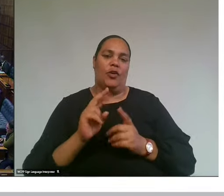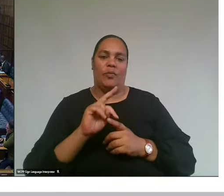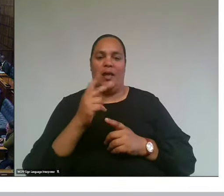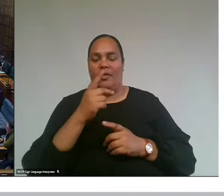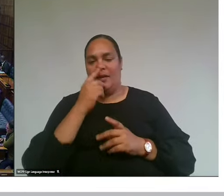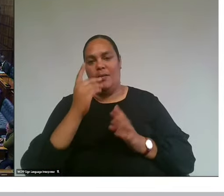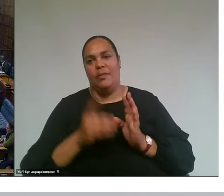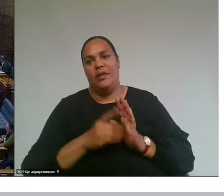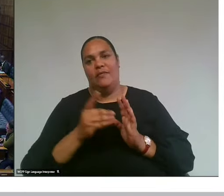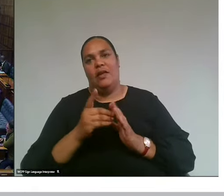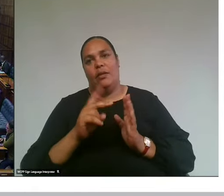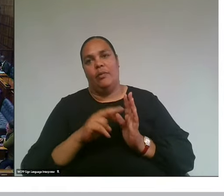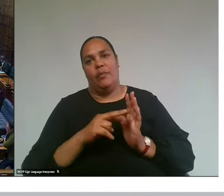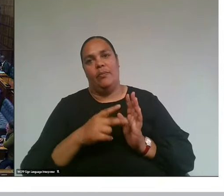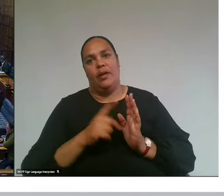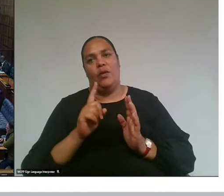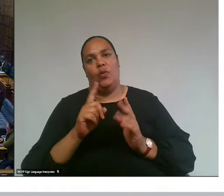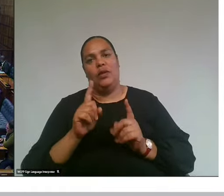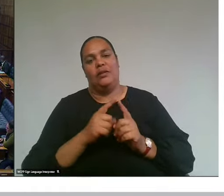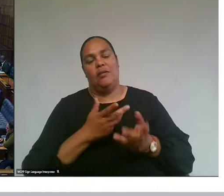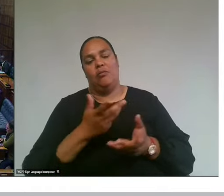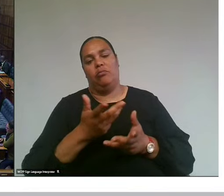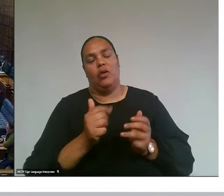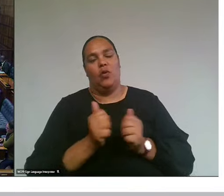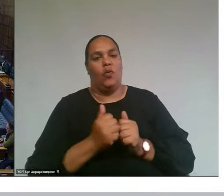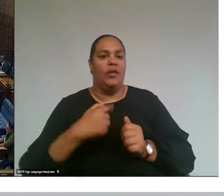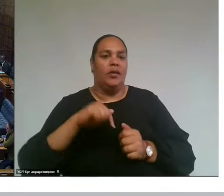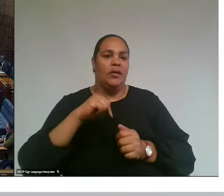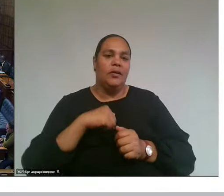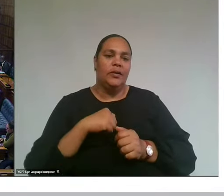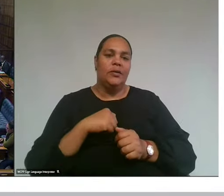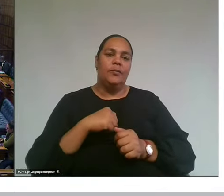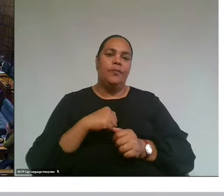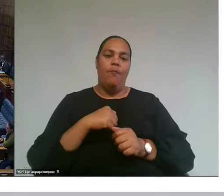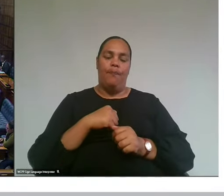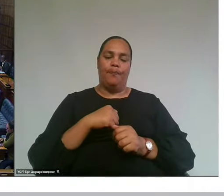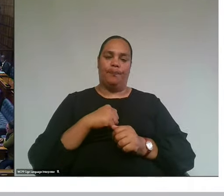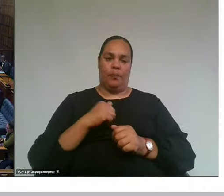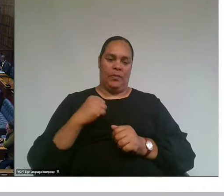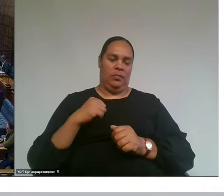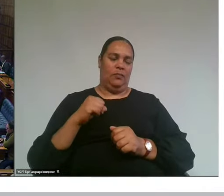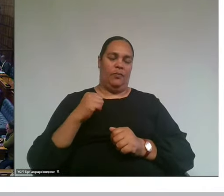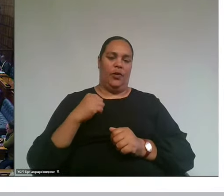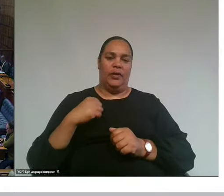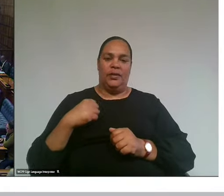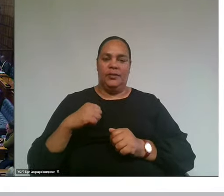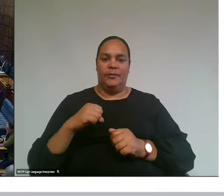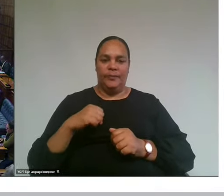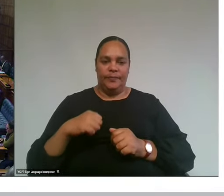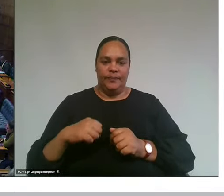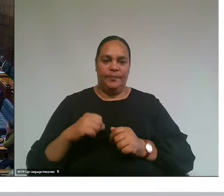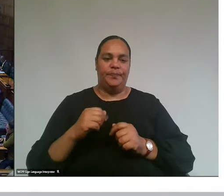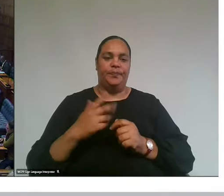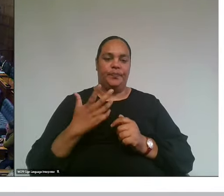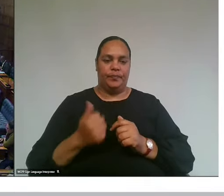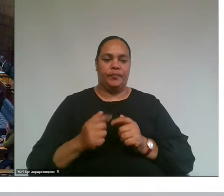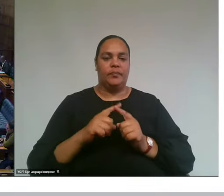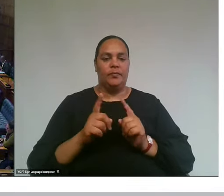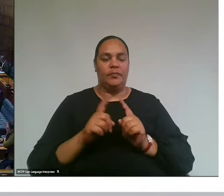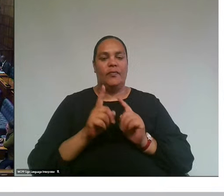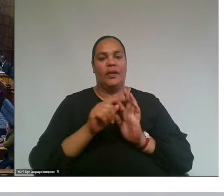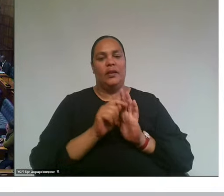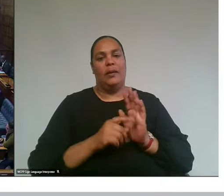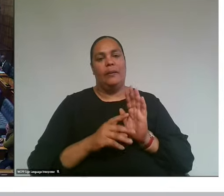development planning that that also liases with our uh municipalities but then uh also in terms of